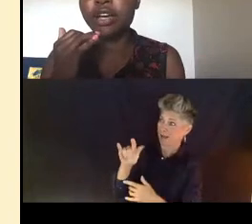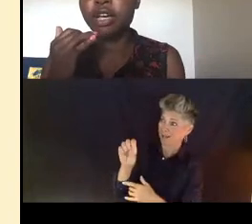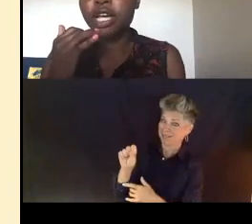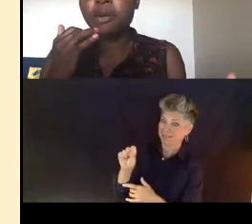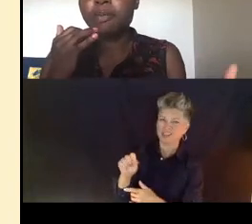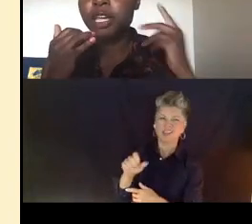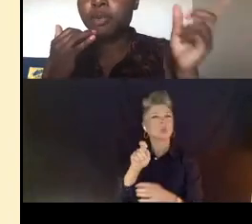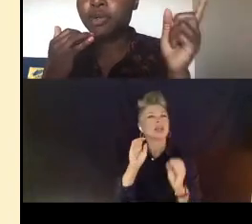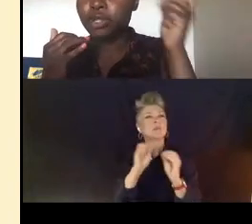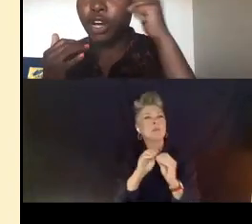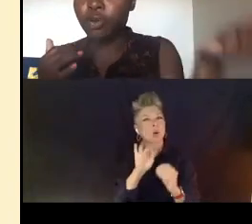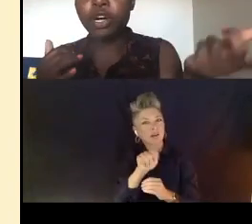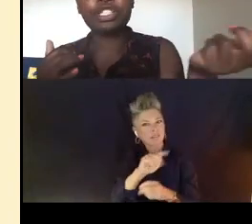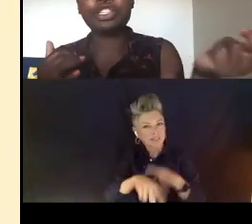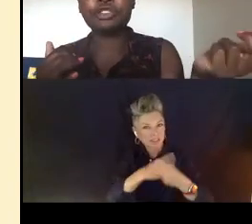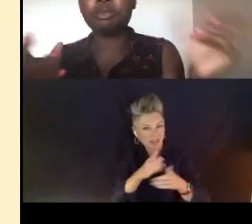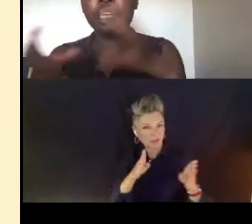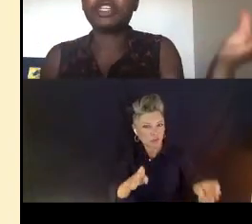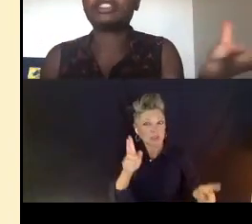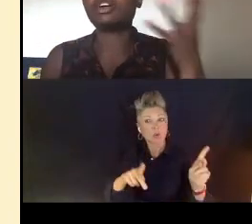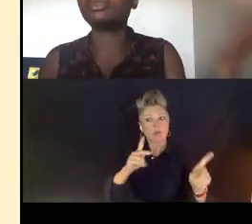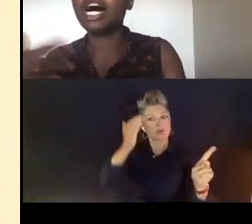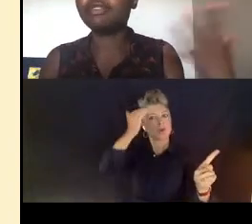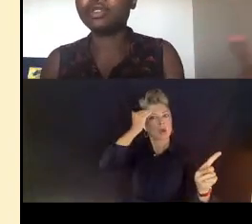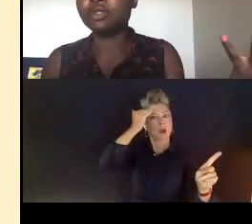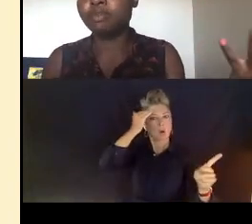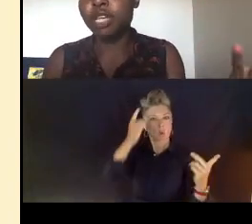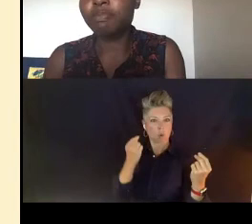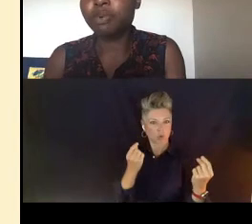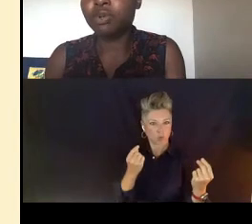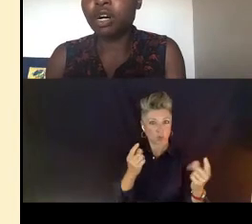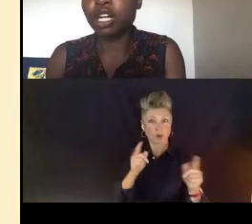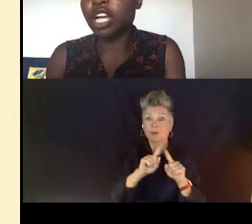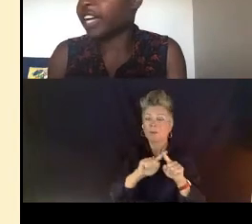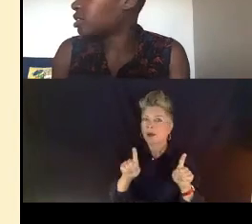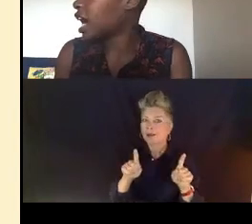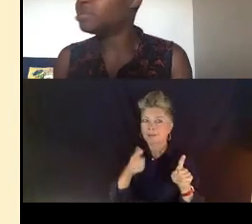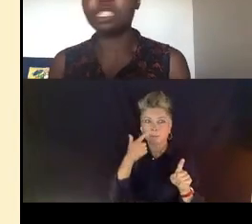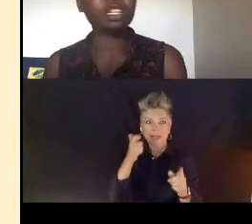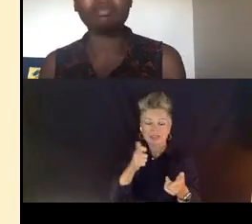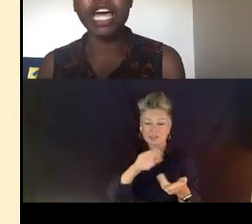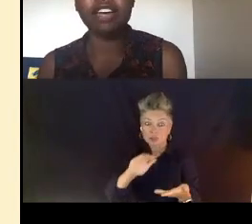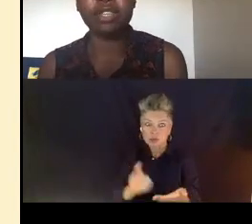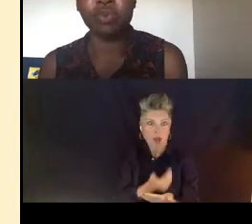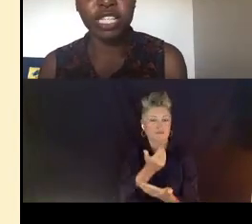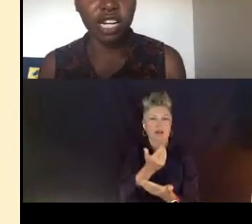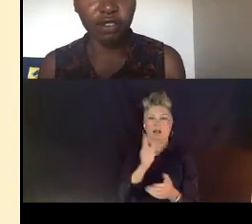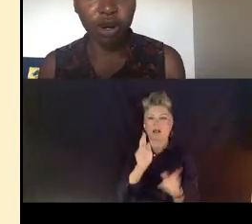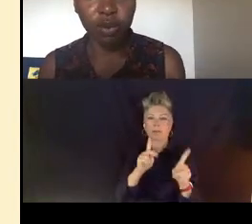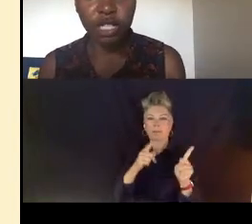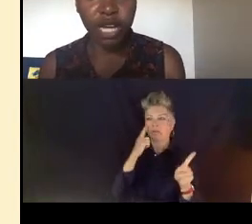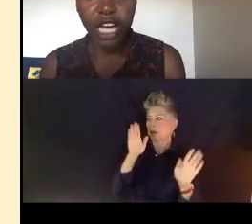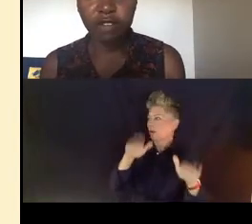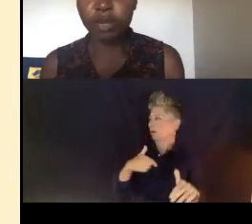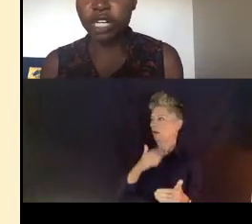that people know what to do. But if it's so novel, people are like, I'm just going to behave in the ways that I've